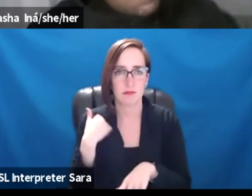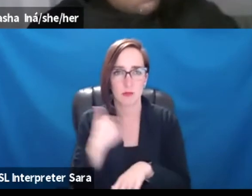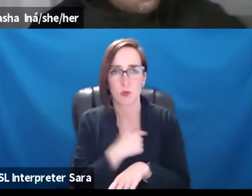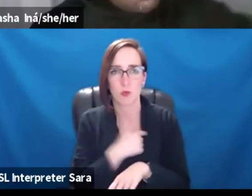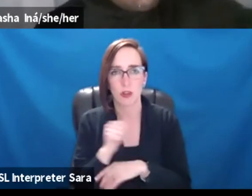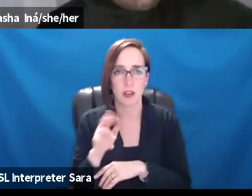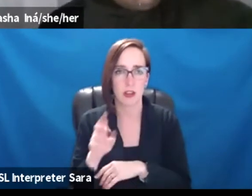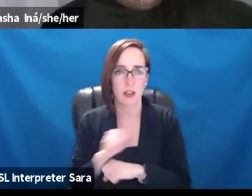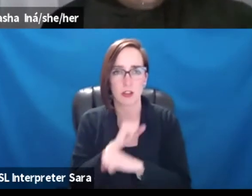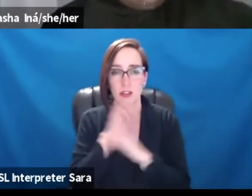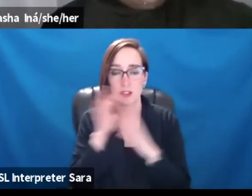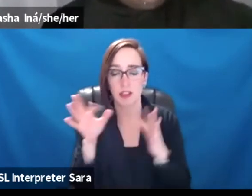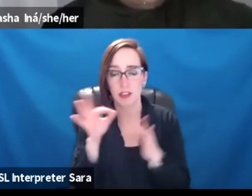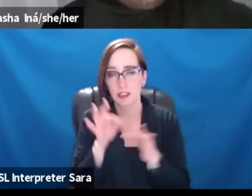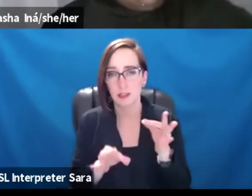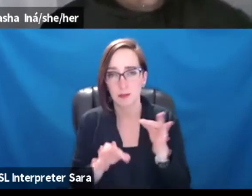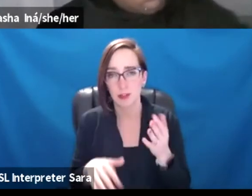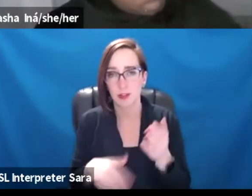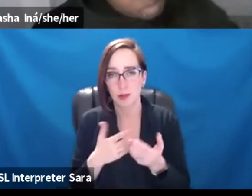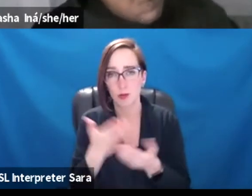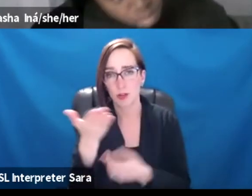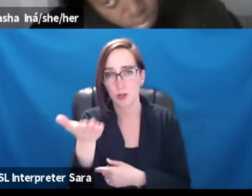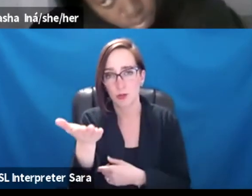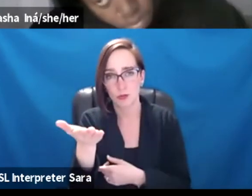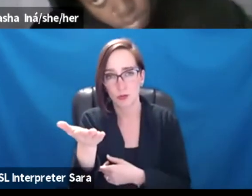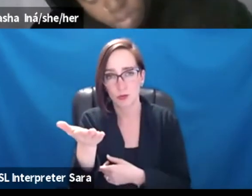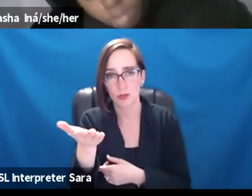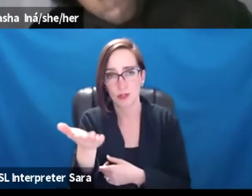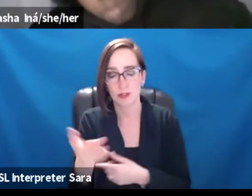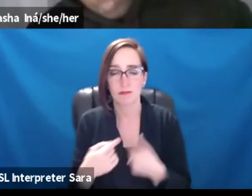nothing simple about you, about me.